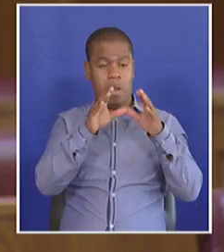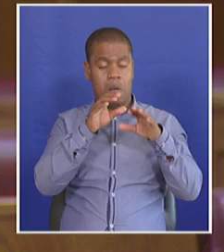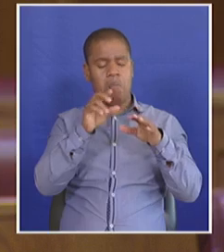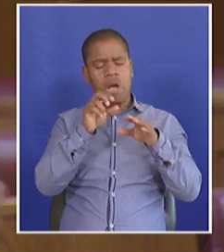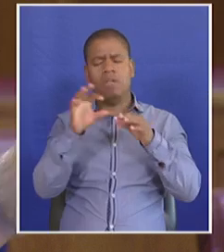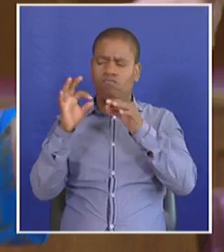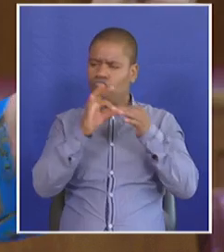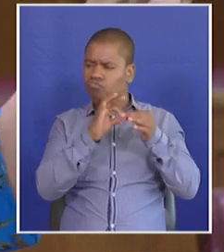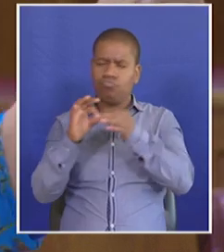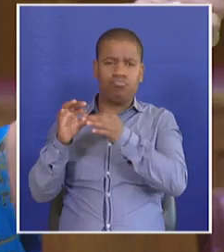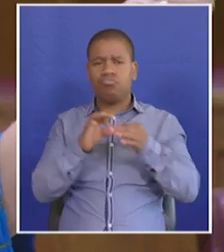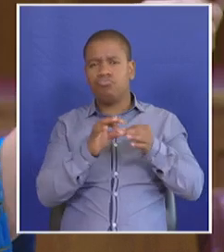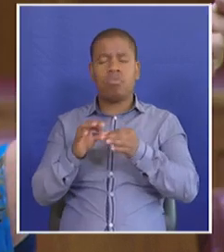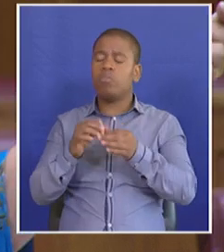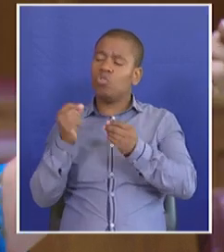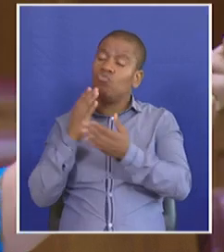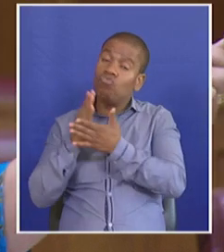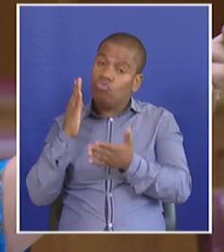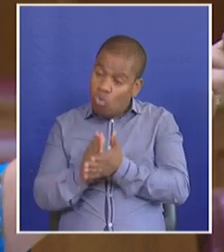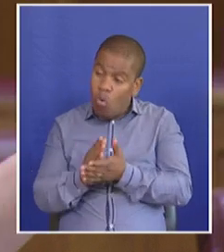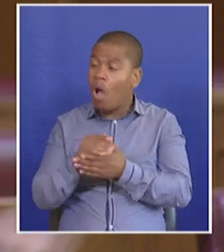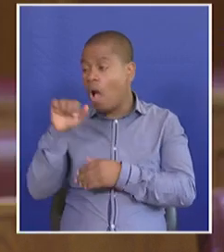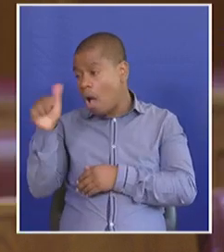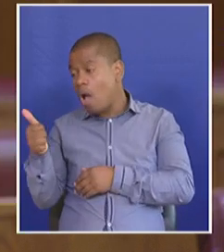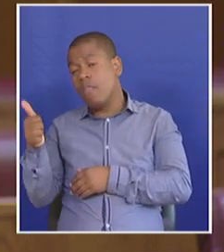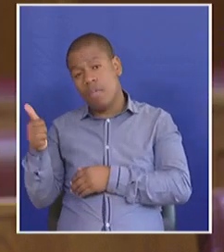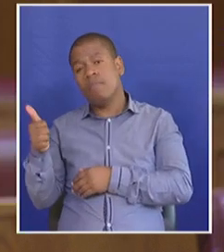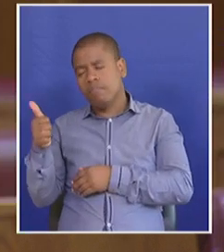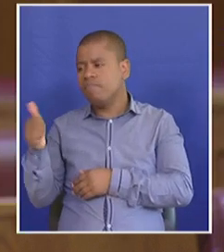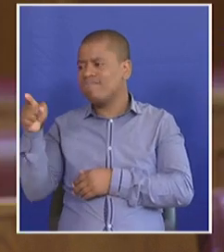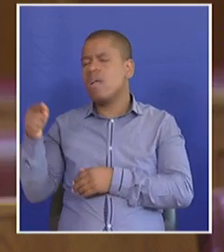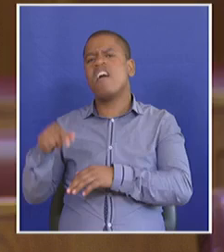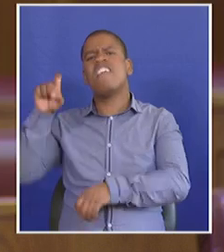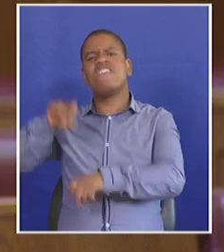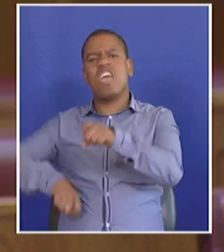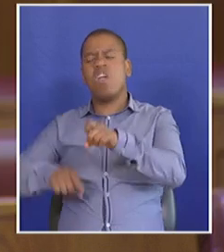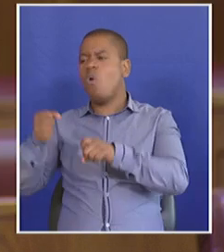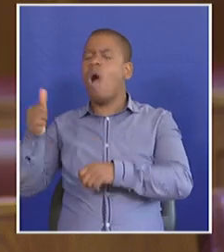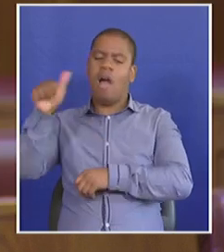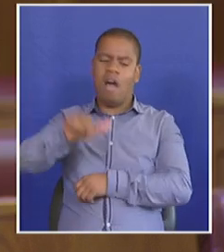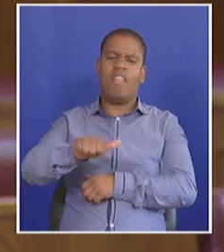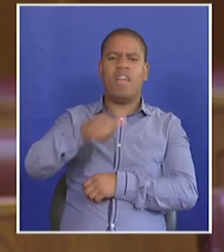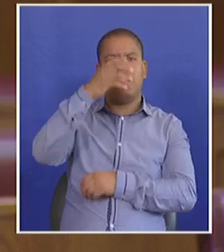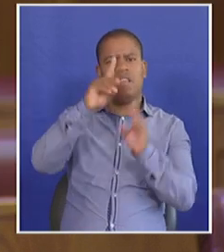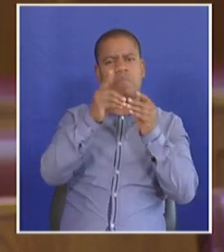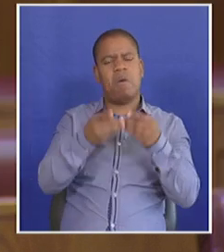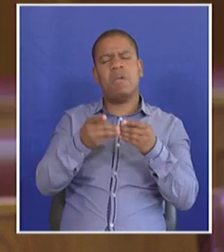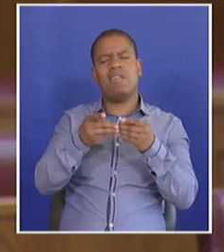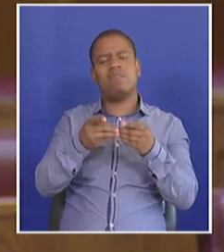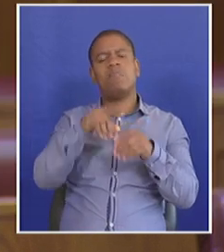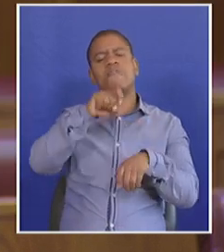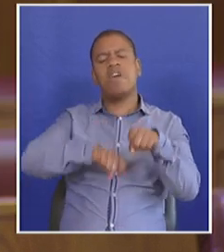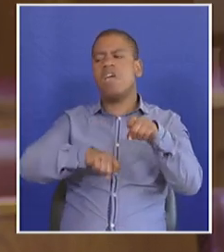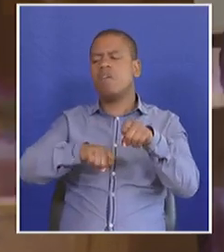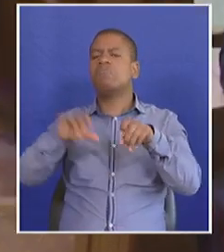to take action where the other part is failing, or the other department or the other government is failing.